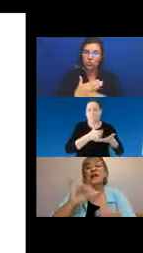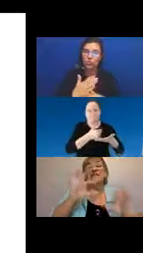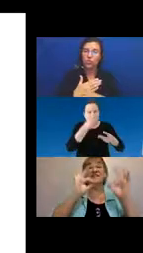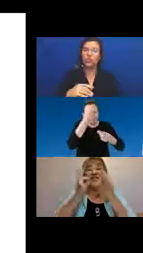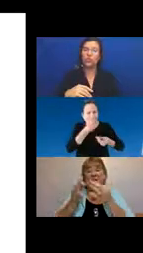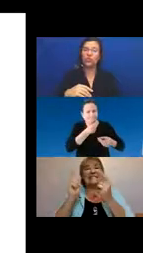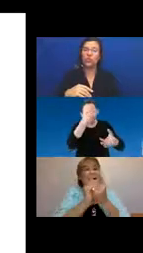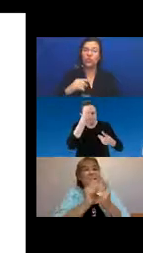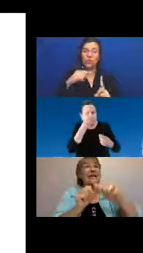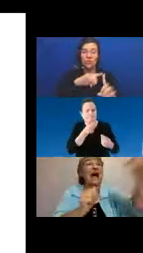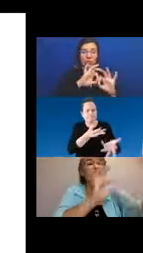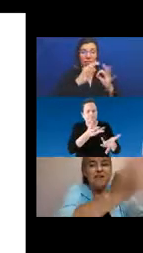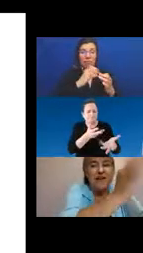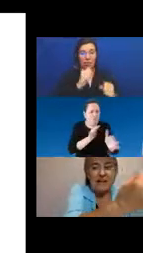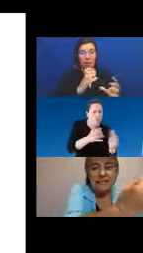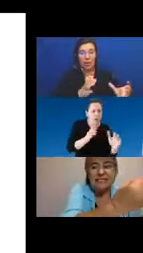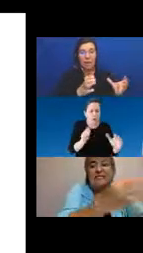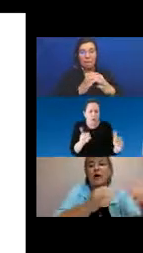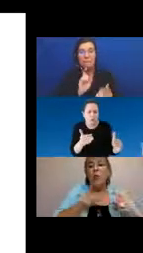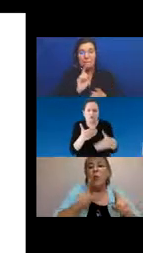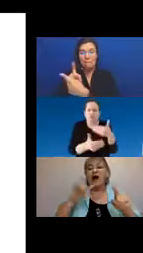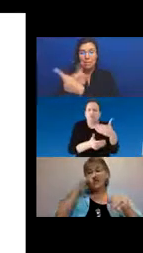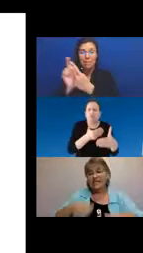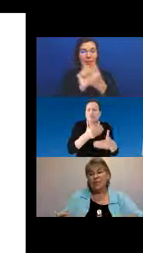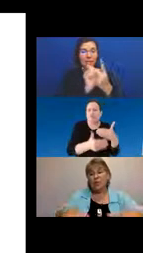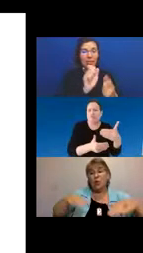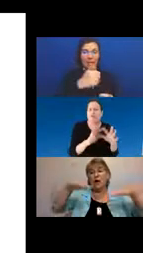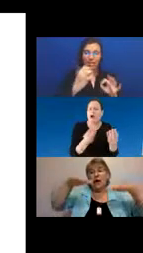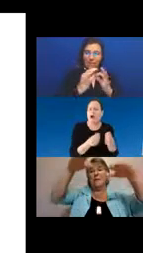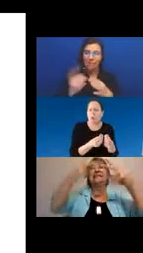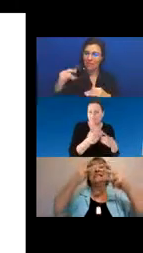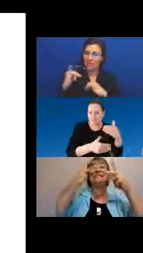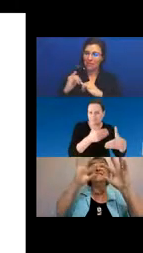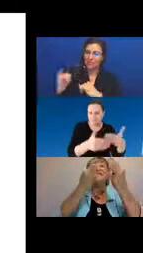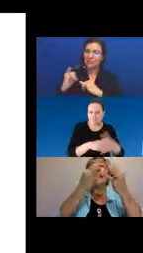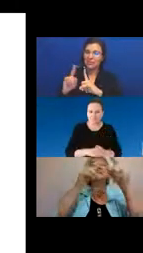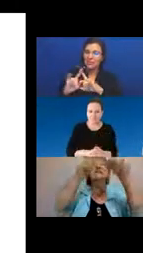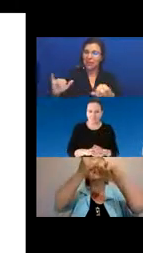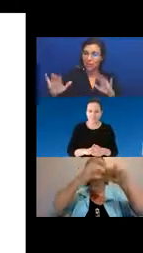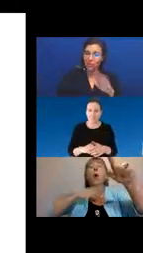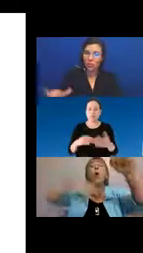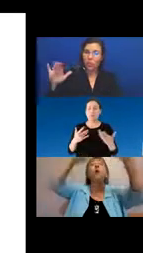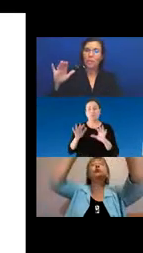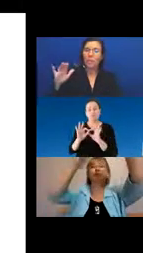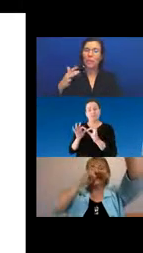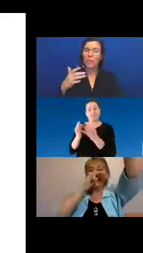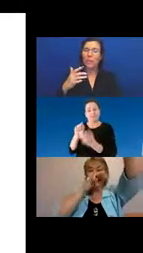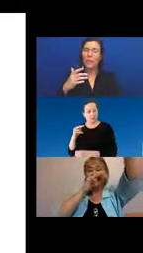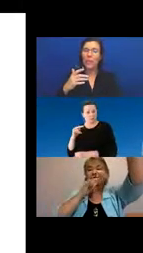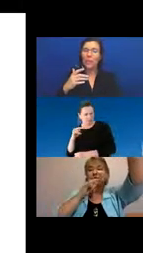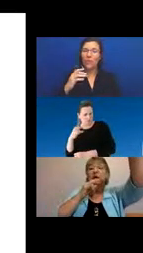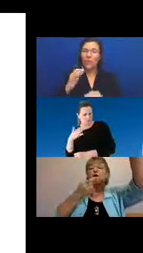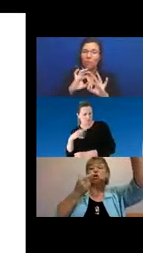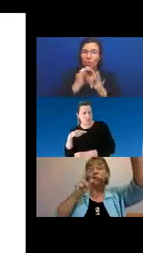so that the families can meet other families while their kids are growing up and see families with older